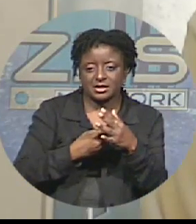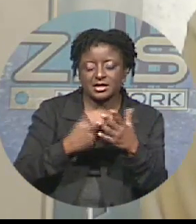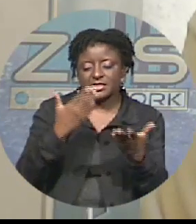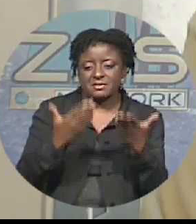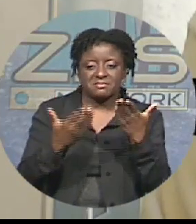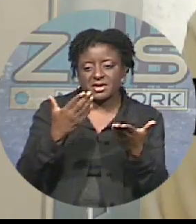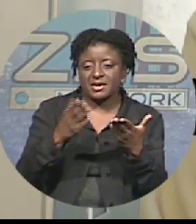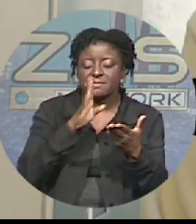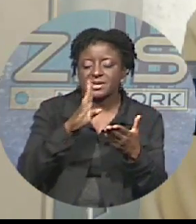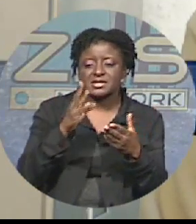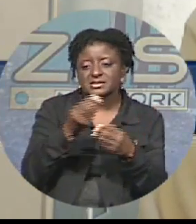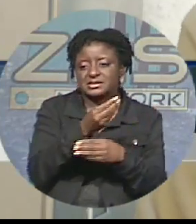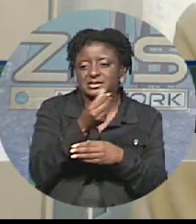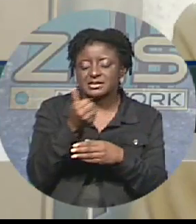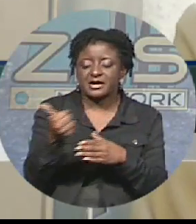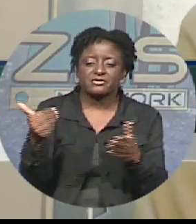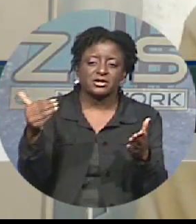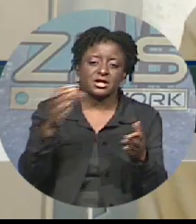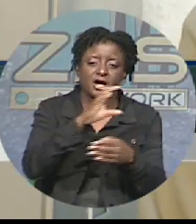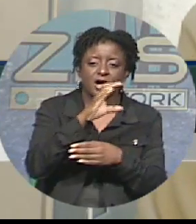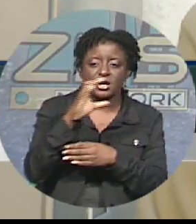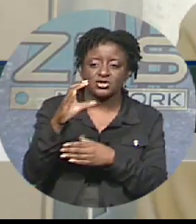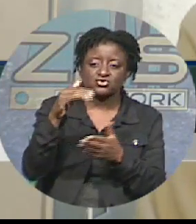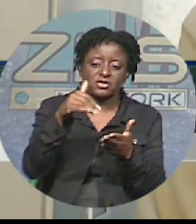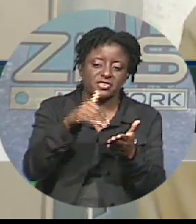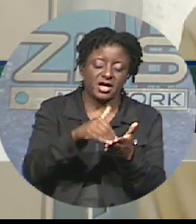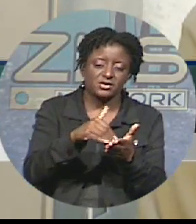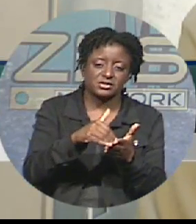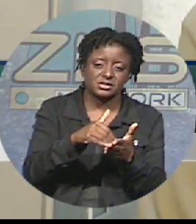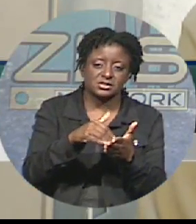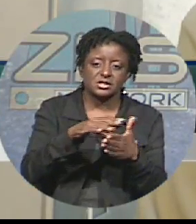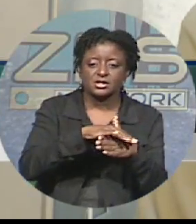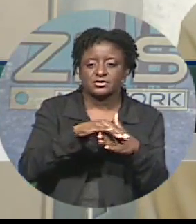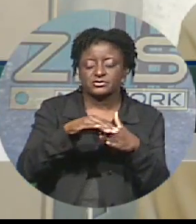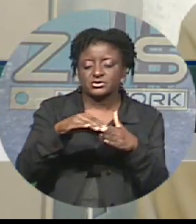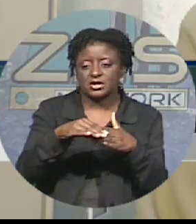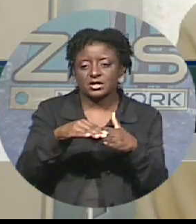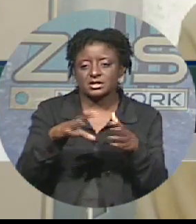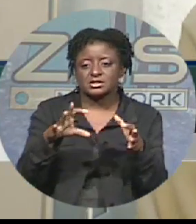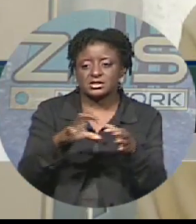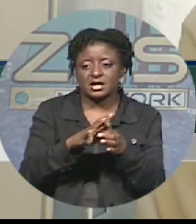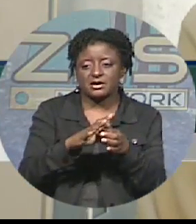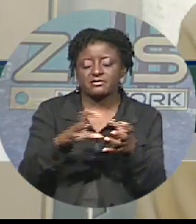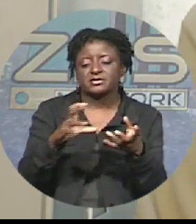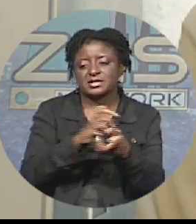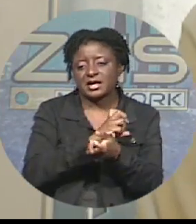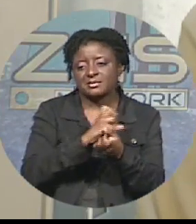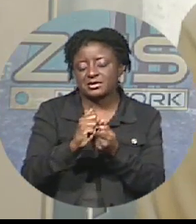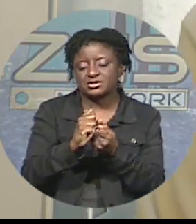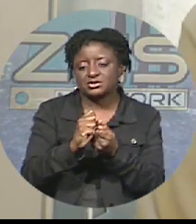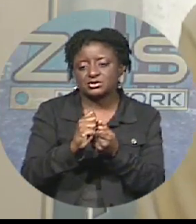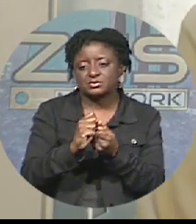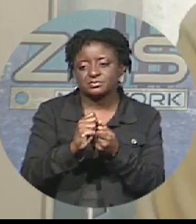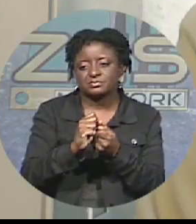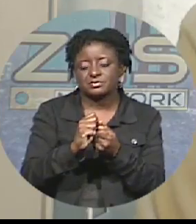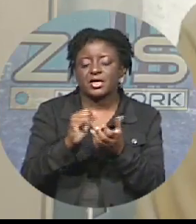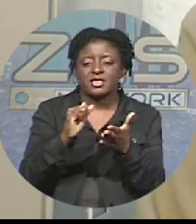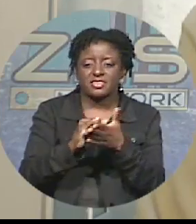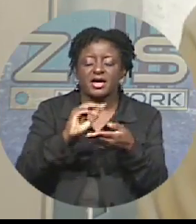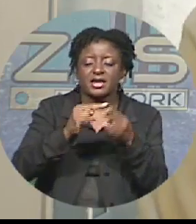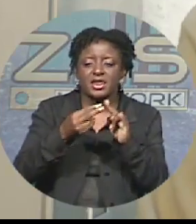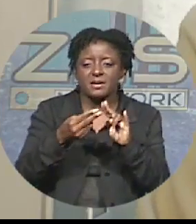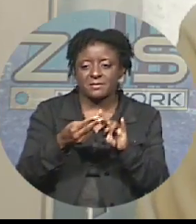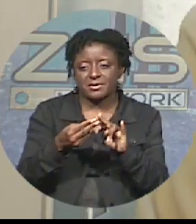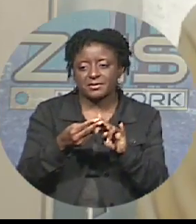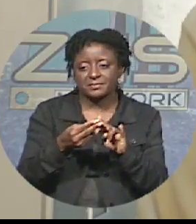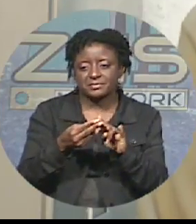be several hundred thousands of dollars of damages. We do not have the precise figure, and that number plus